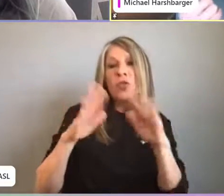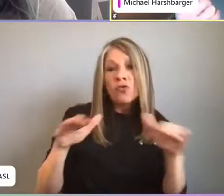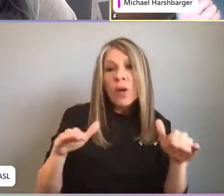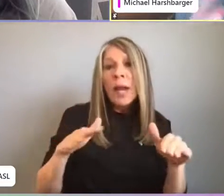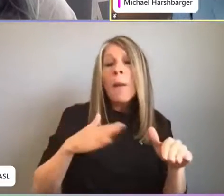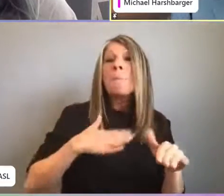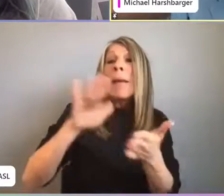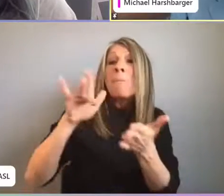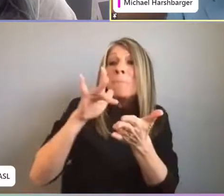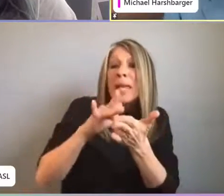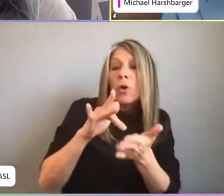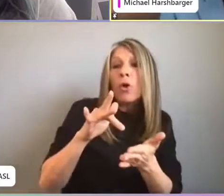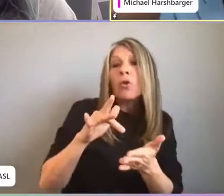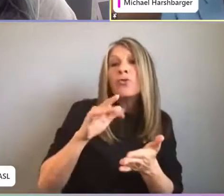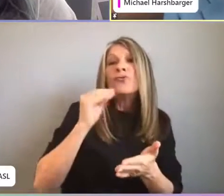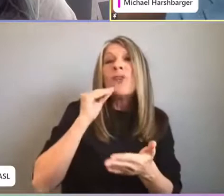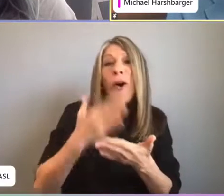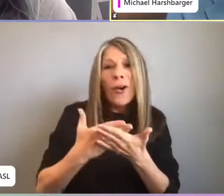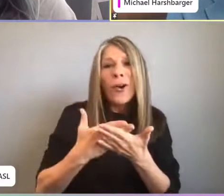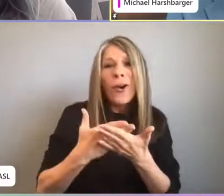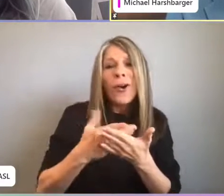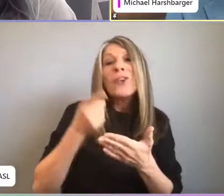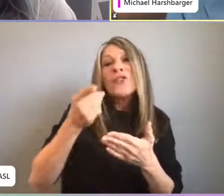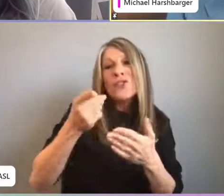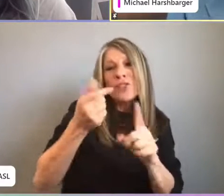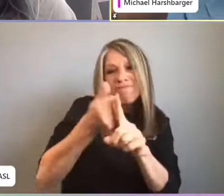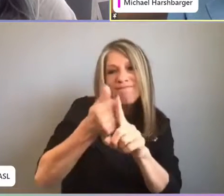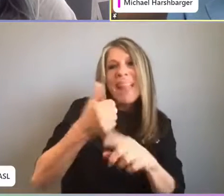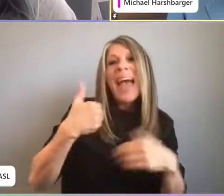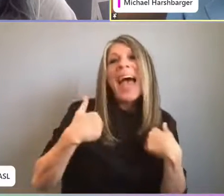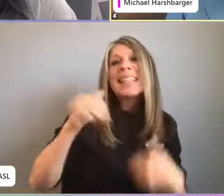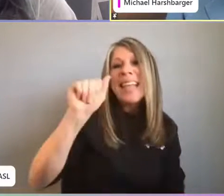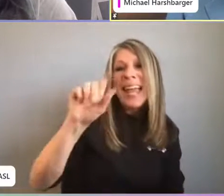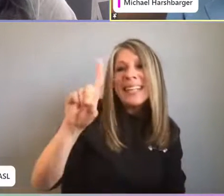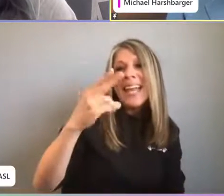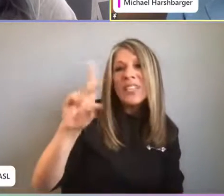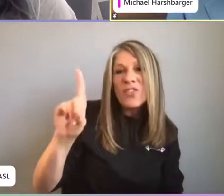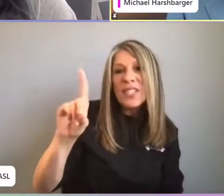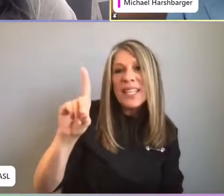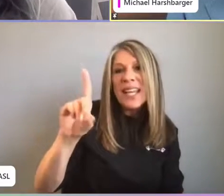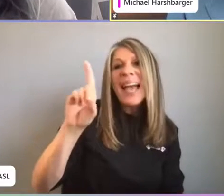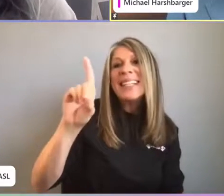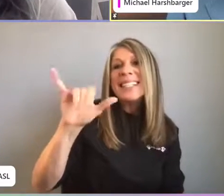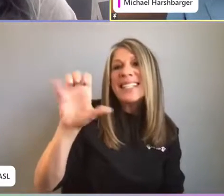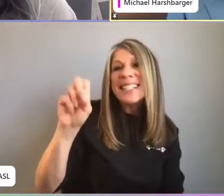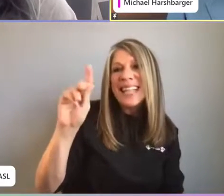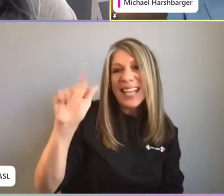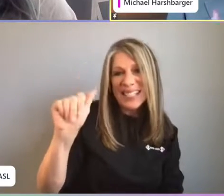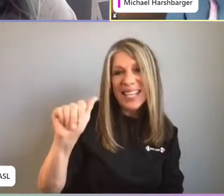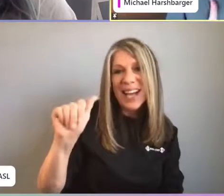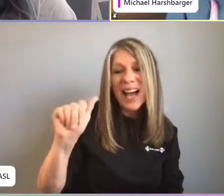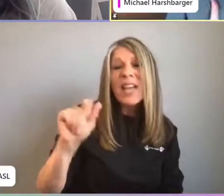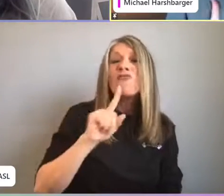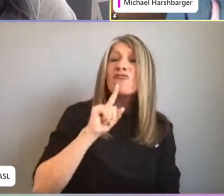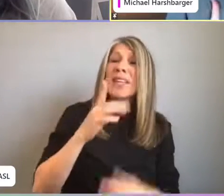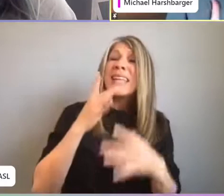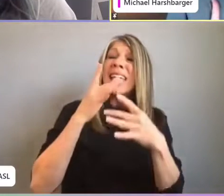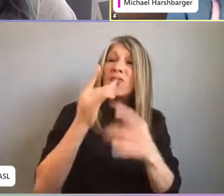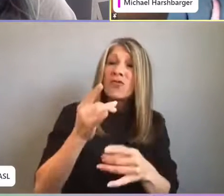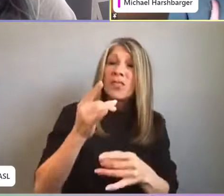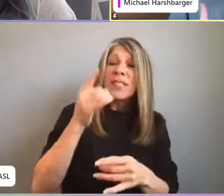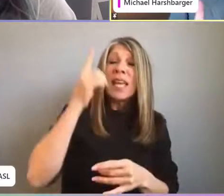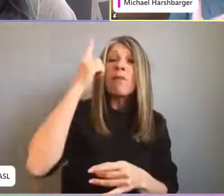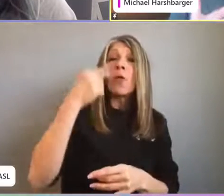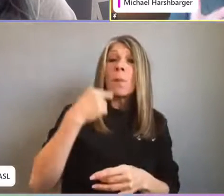my middle daughter, Grace, has ADHD and dyslexia. And I think it was very interesting for me to